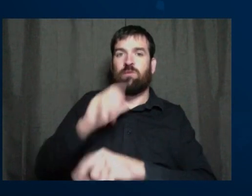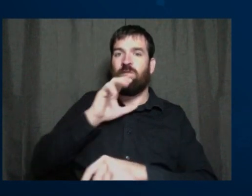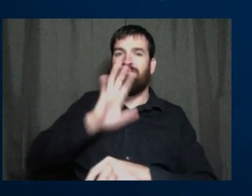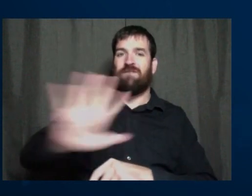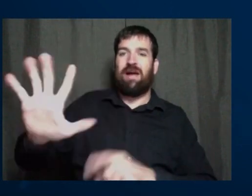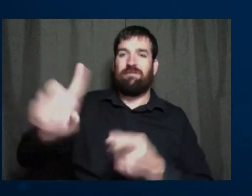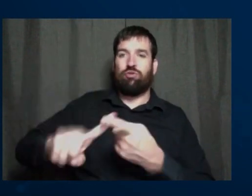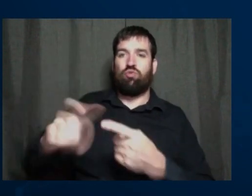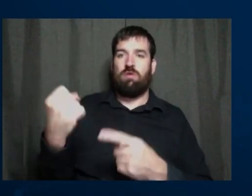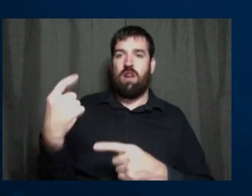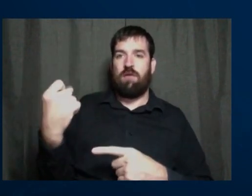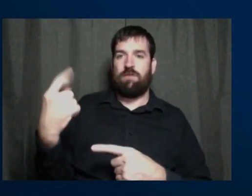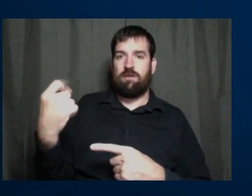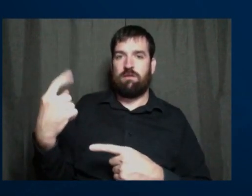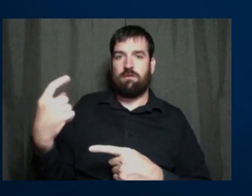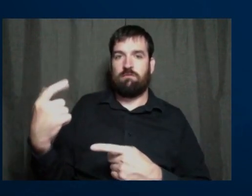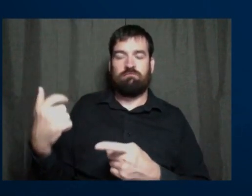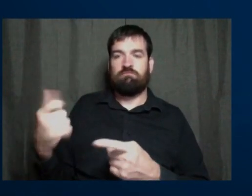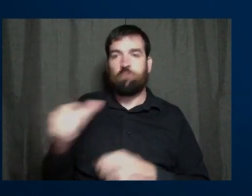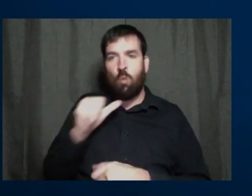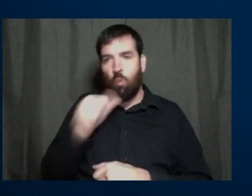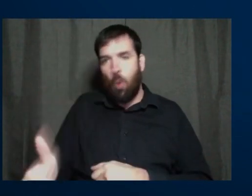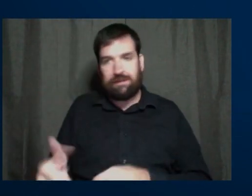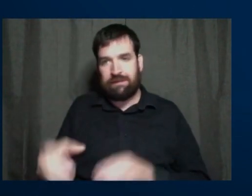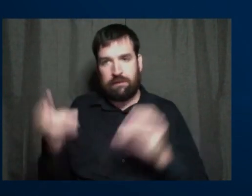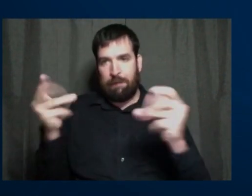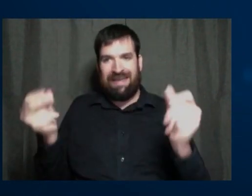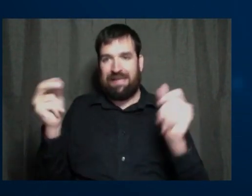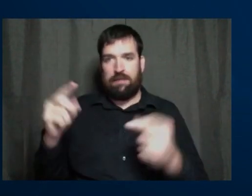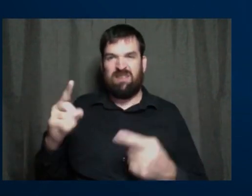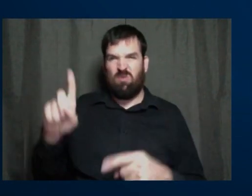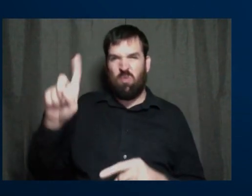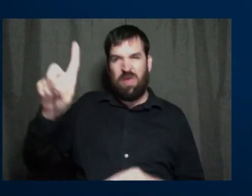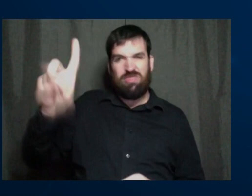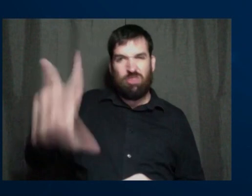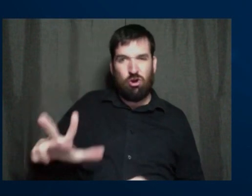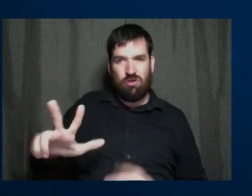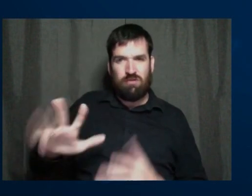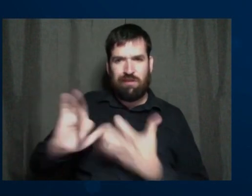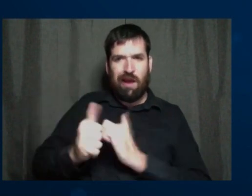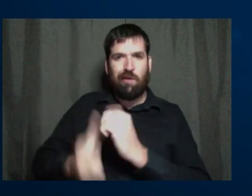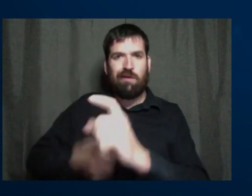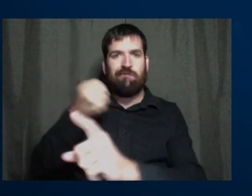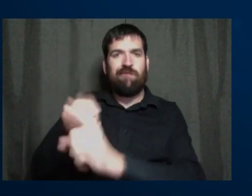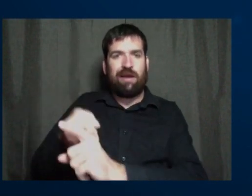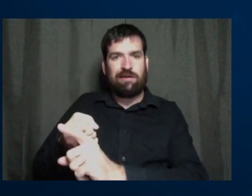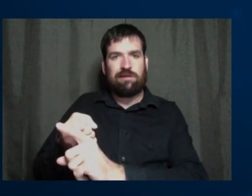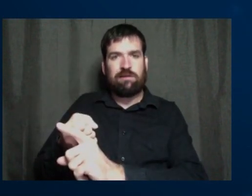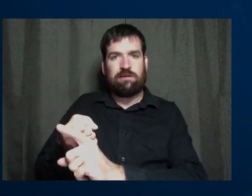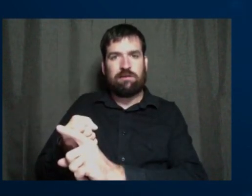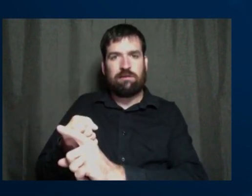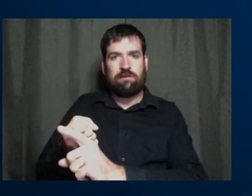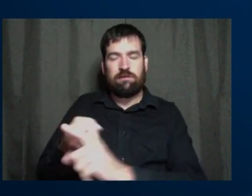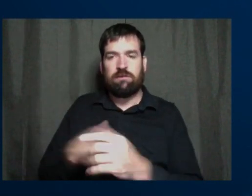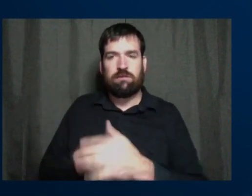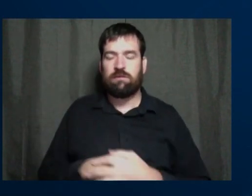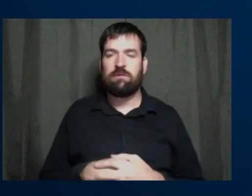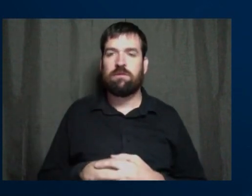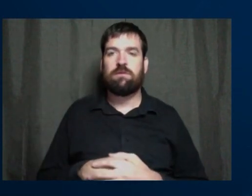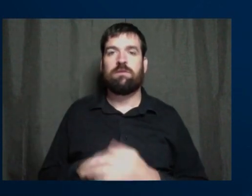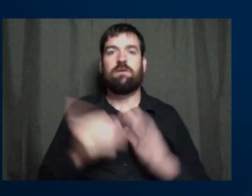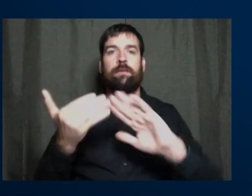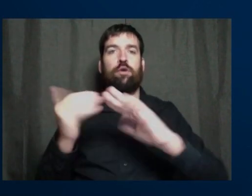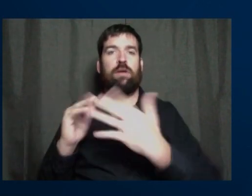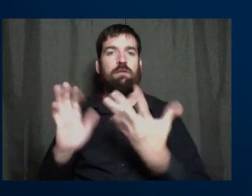they would not do this immediately when it's available. How will this affect our community? I just want to hear both of your thoughts about that. That must be